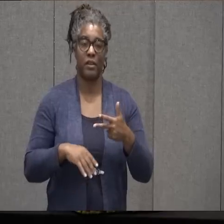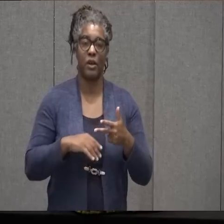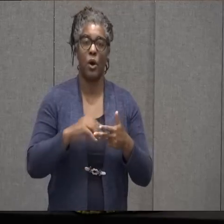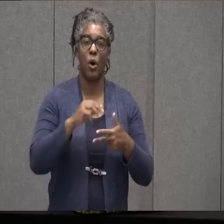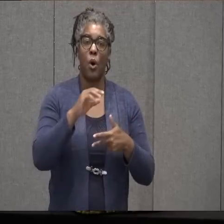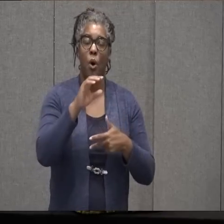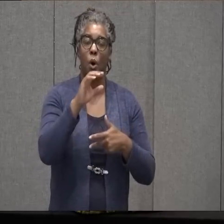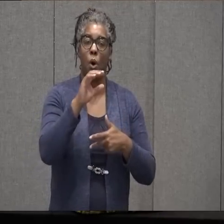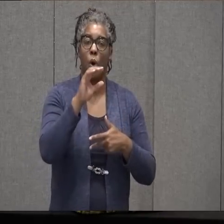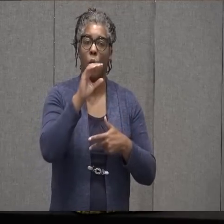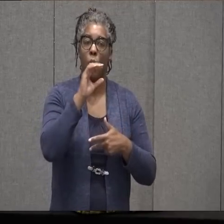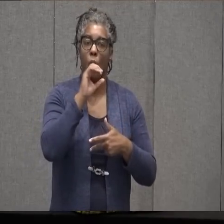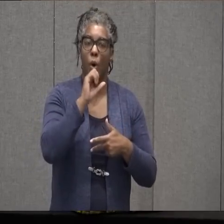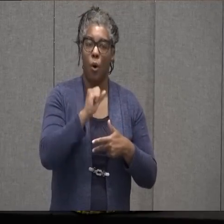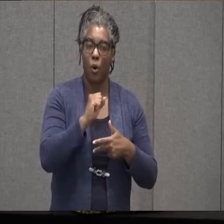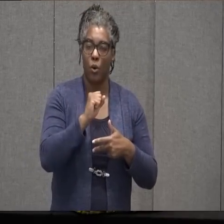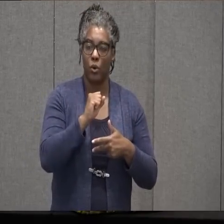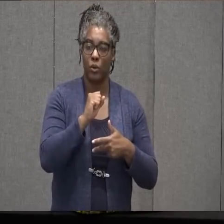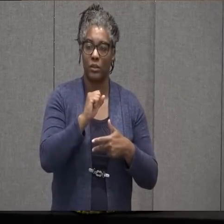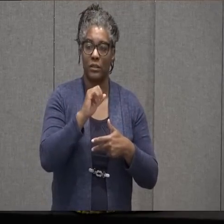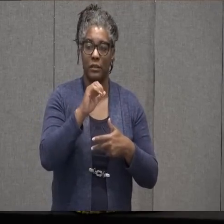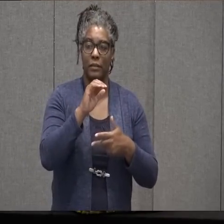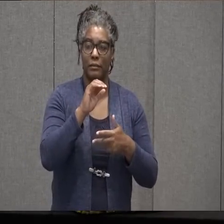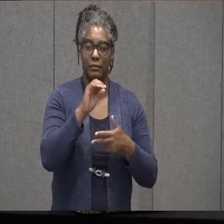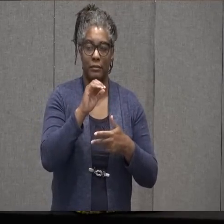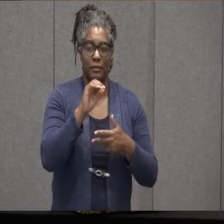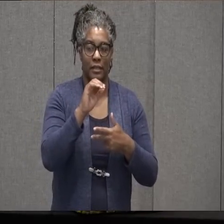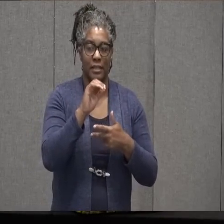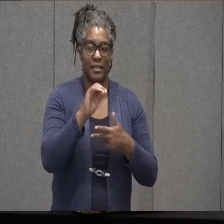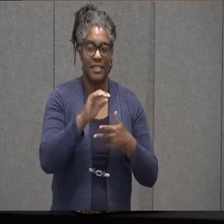old silent pond.